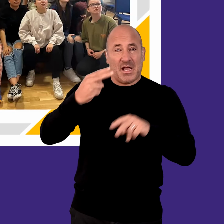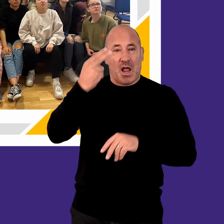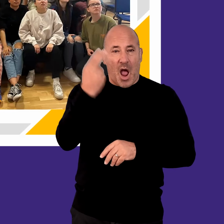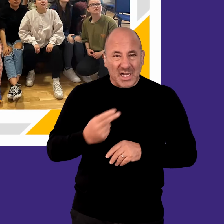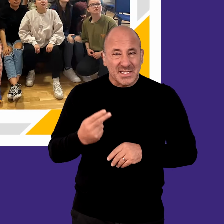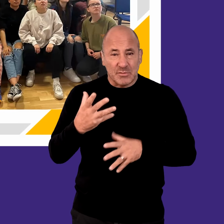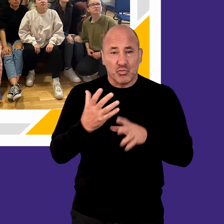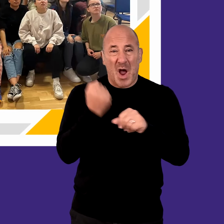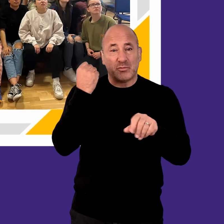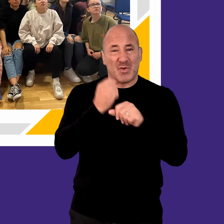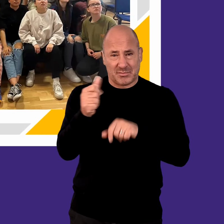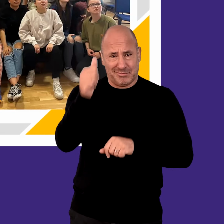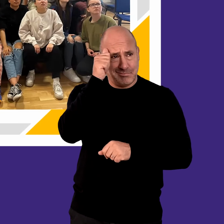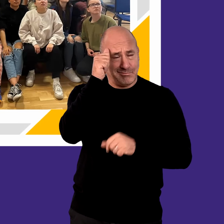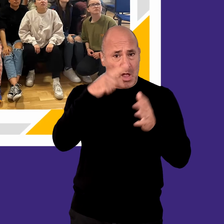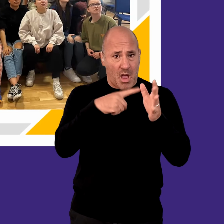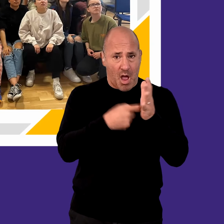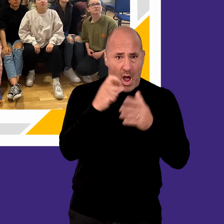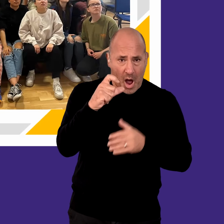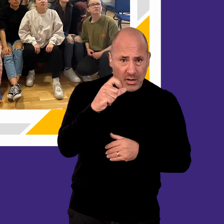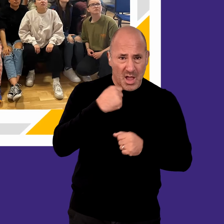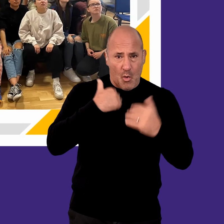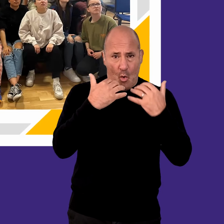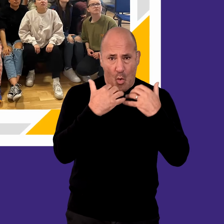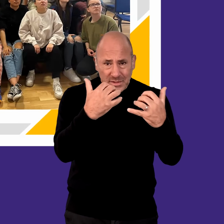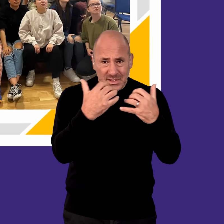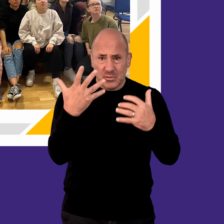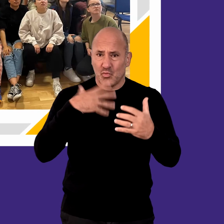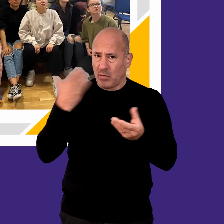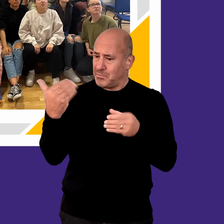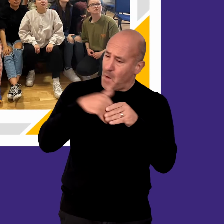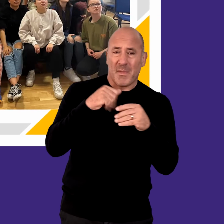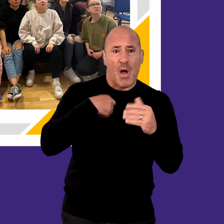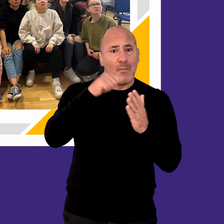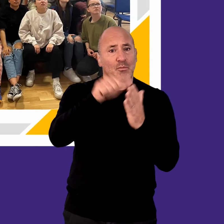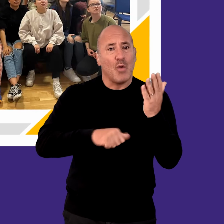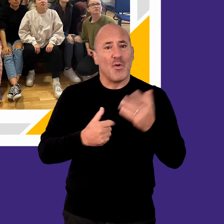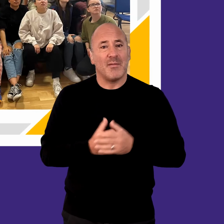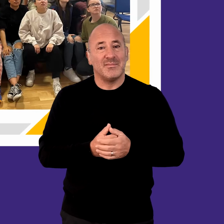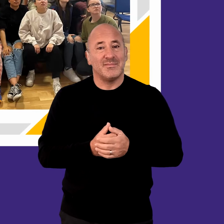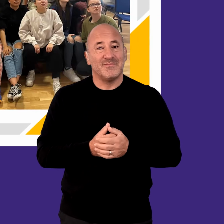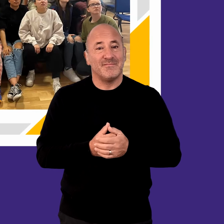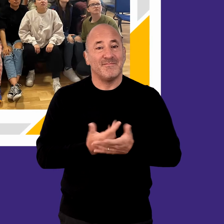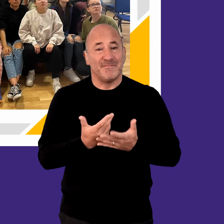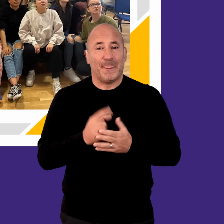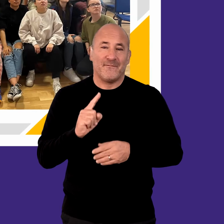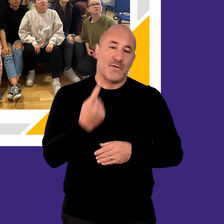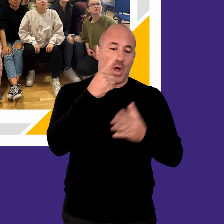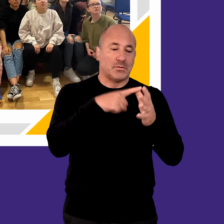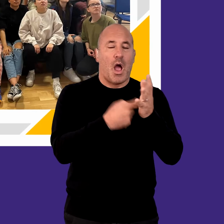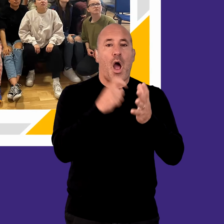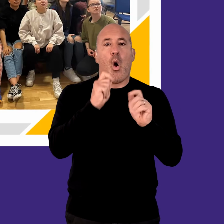artists graduating who understand ARC and our audiences and want to make work for our programme. So the winner of the first